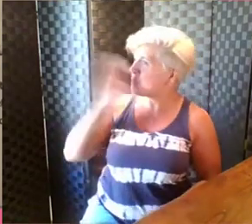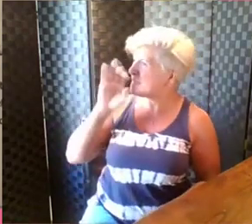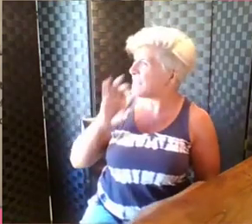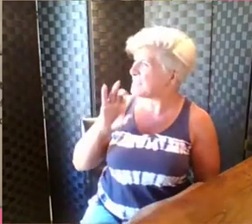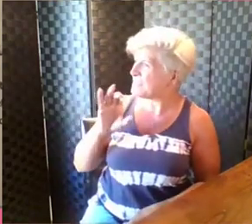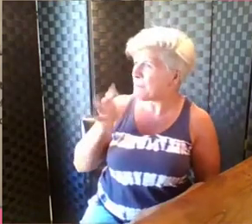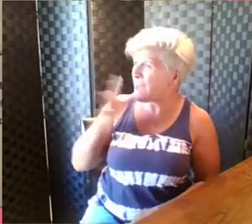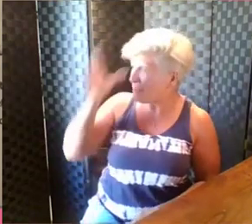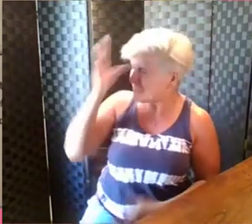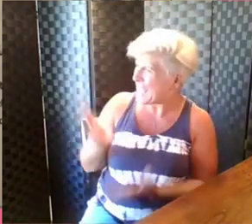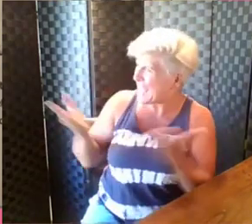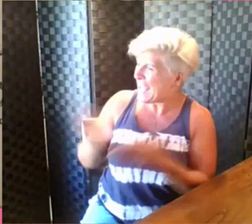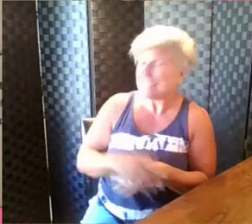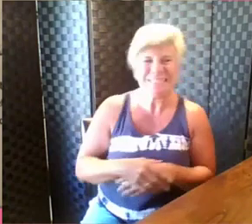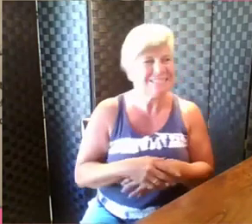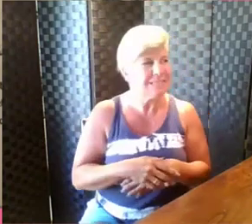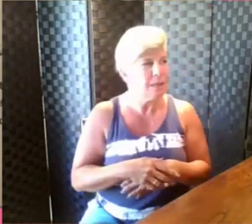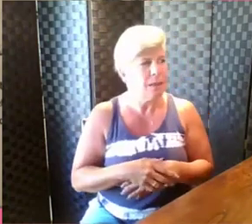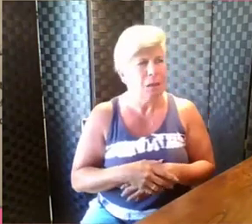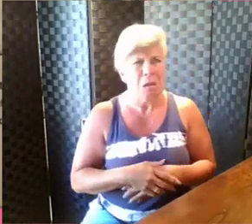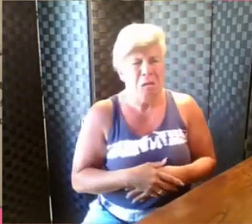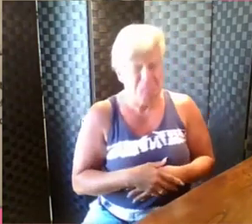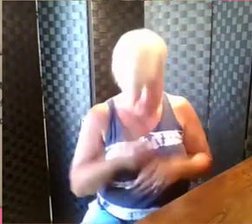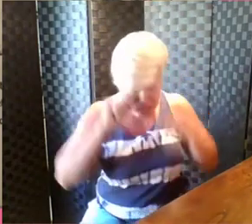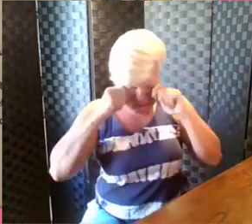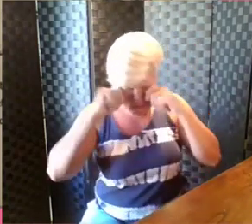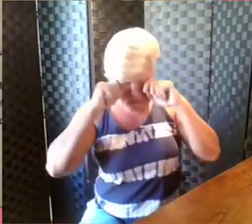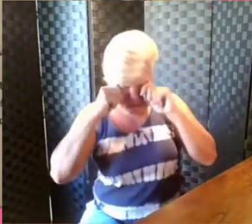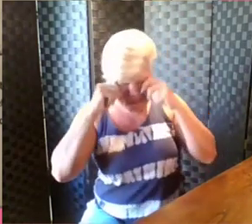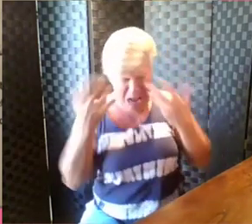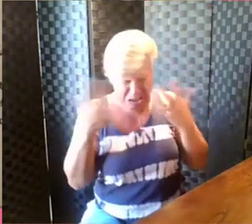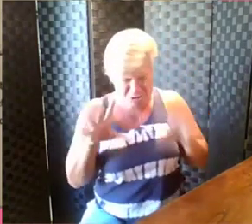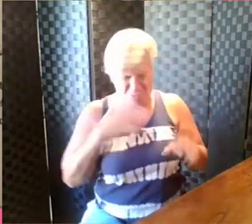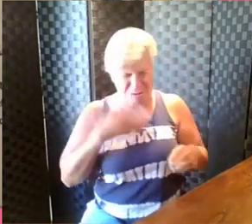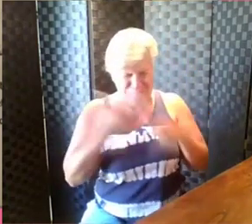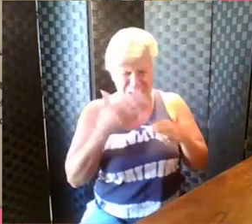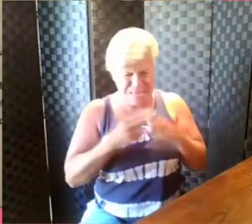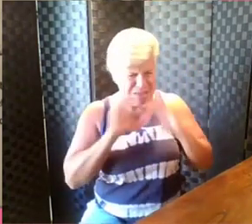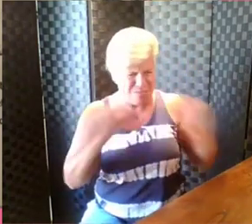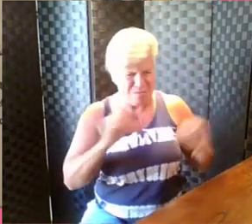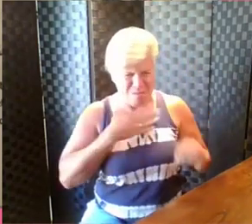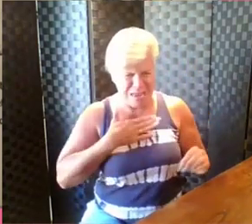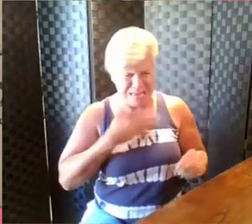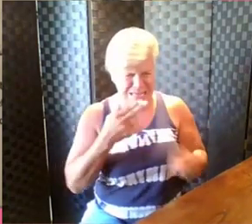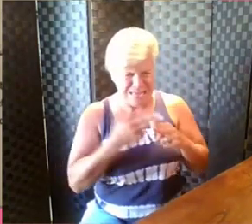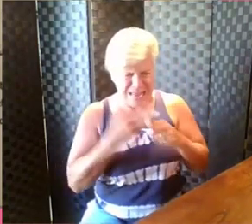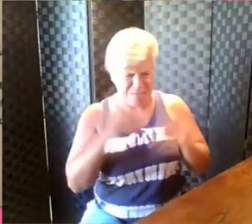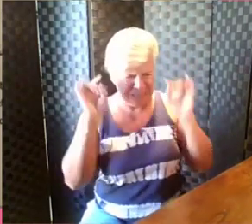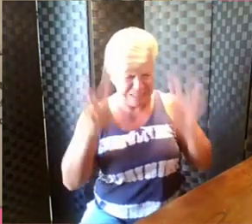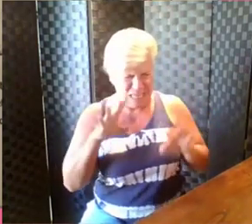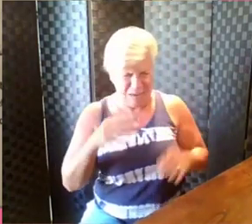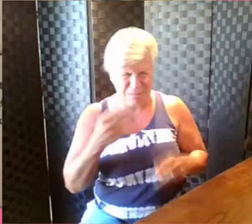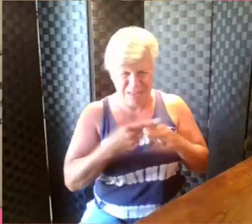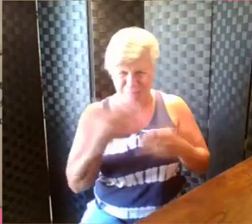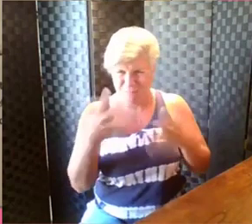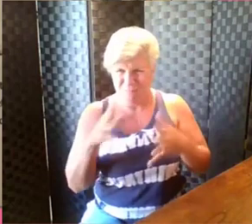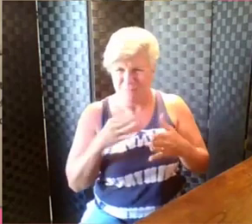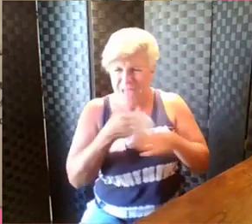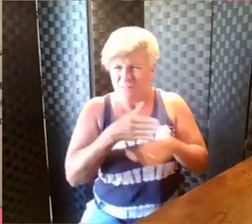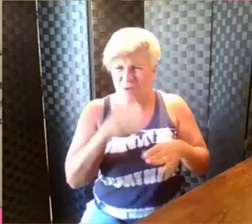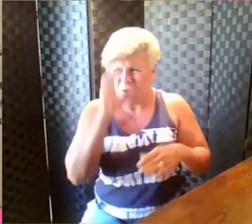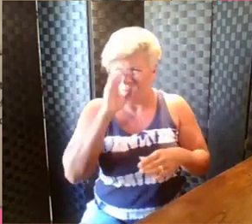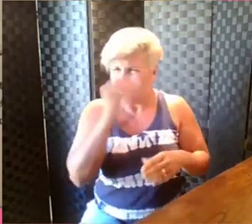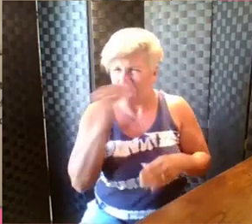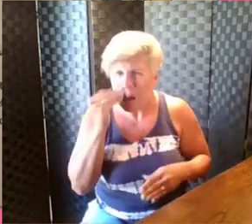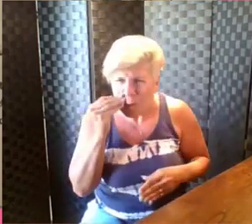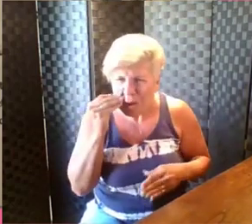Chrysanthemum. My name is too long. It scarcely fits on my name tag, and I'm named after a flower.